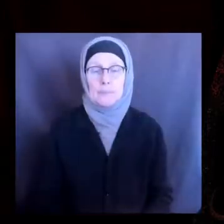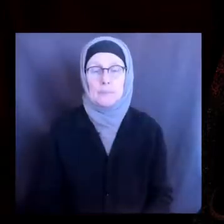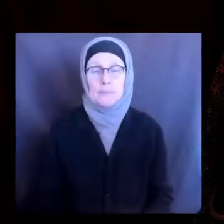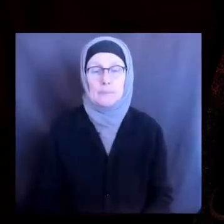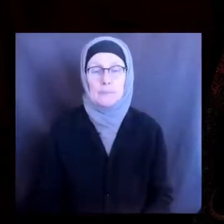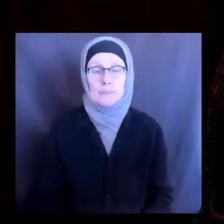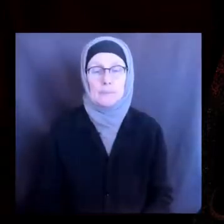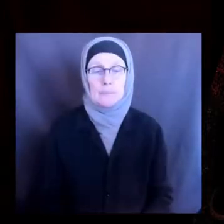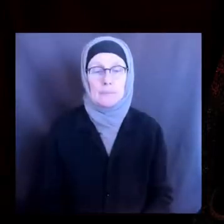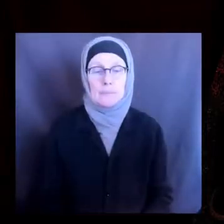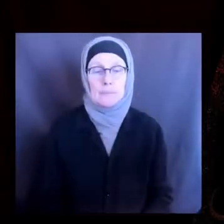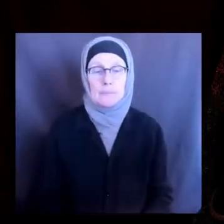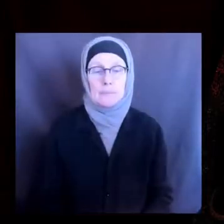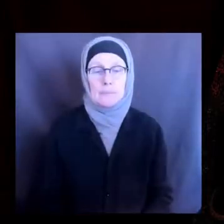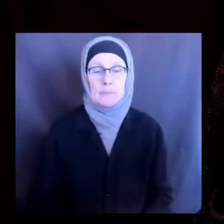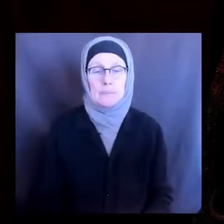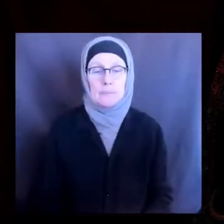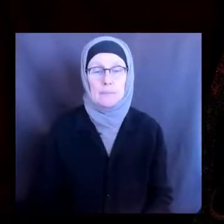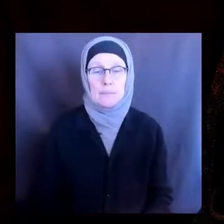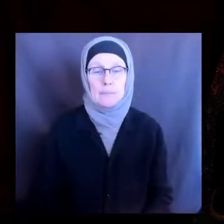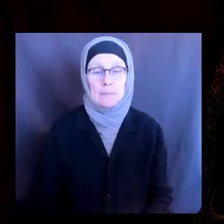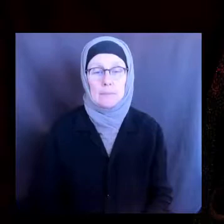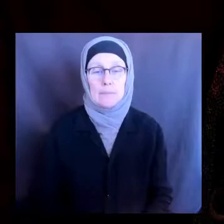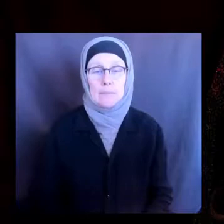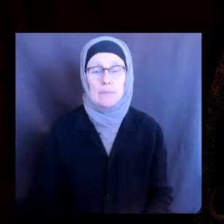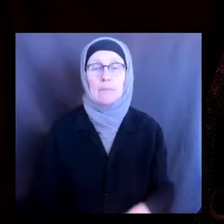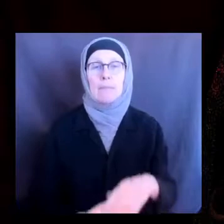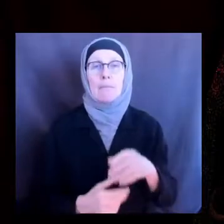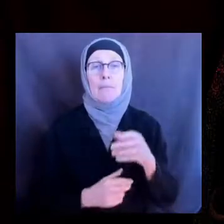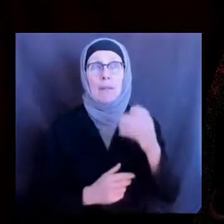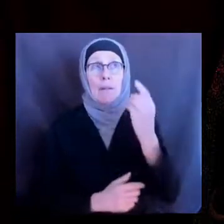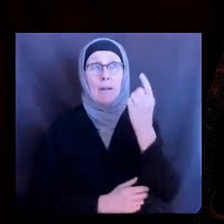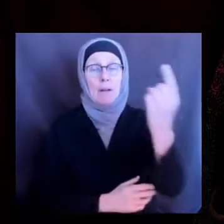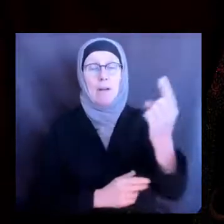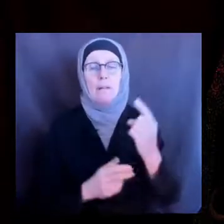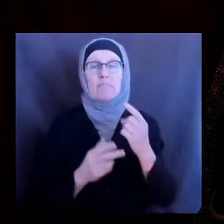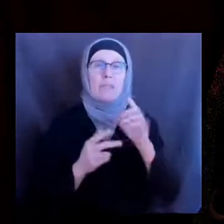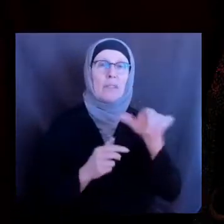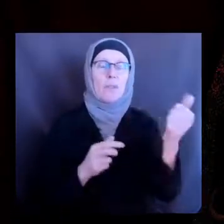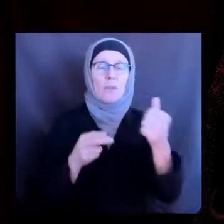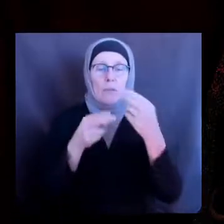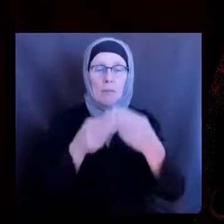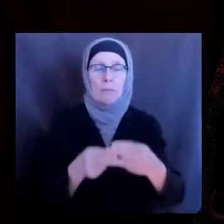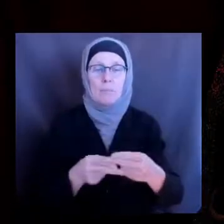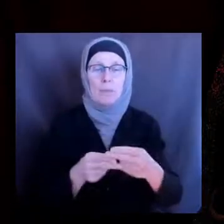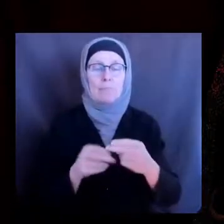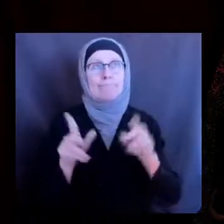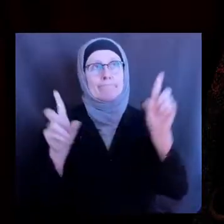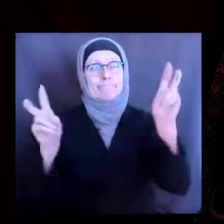body of Hamza Sayyid al-Shuhada, he actually declared that in Islam,